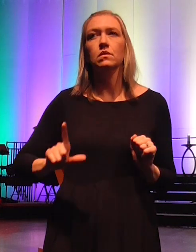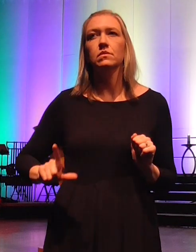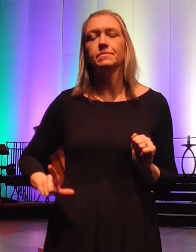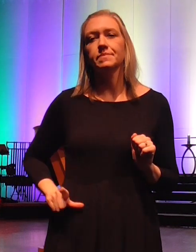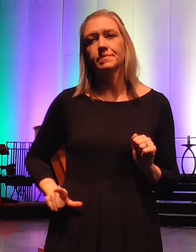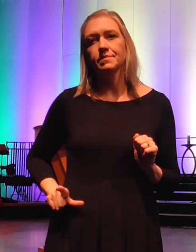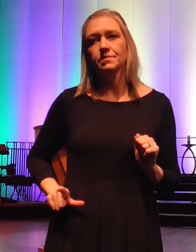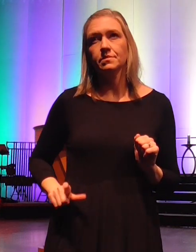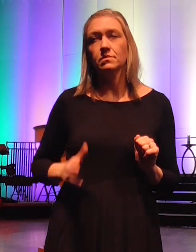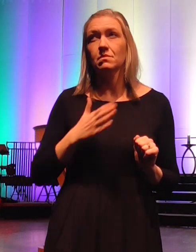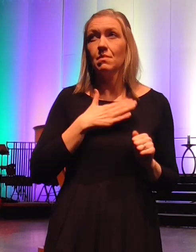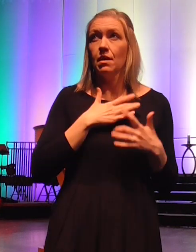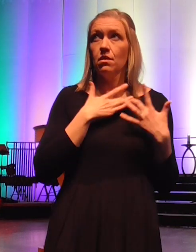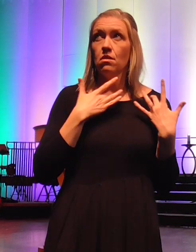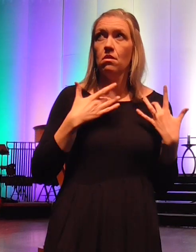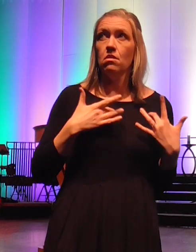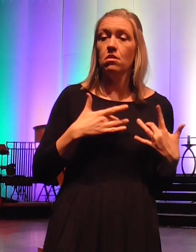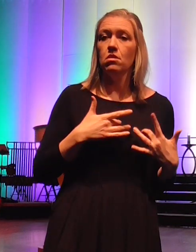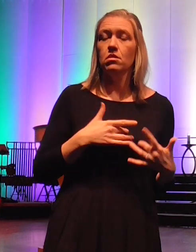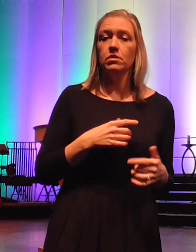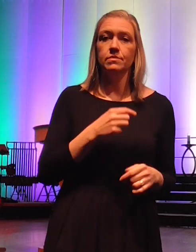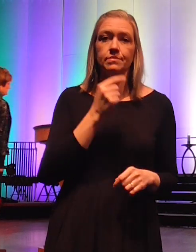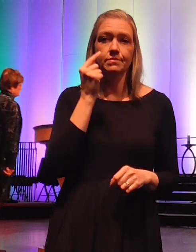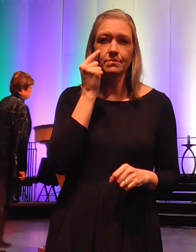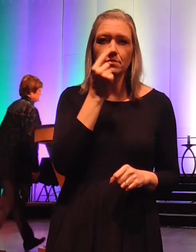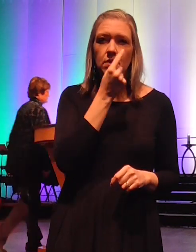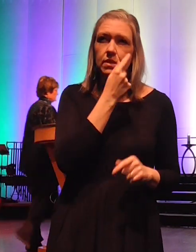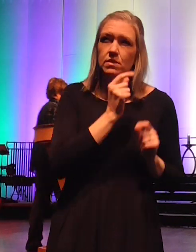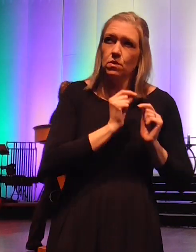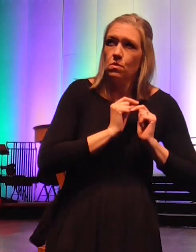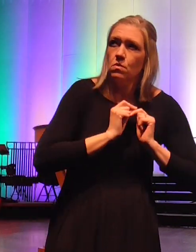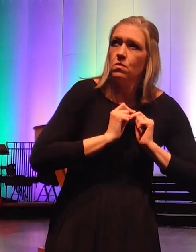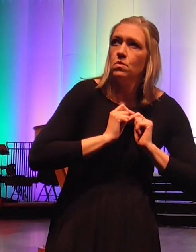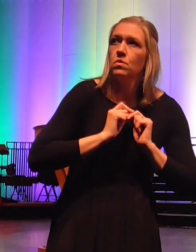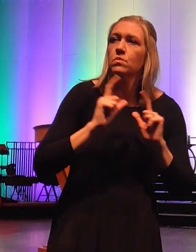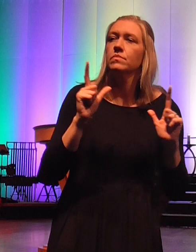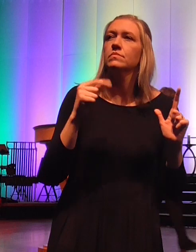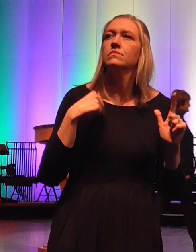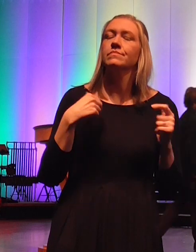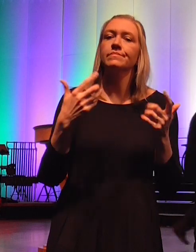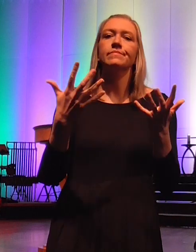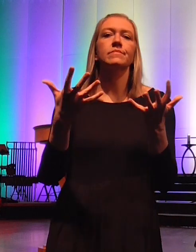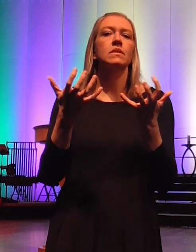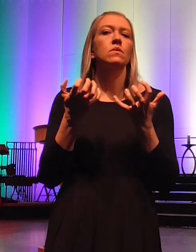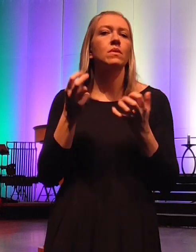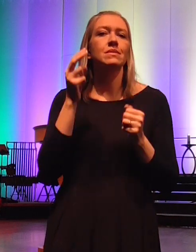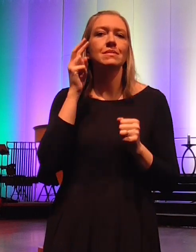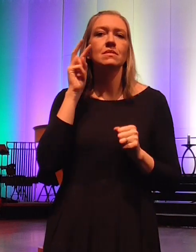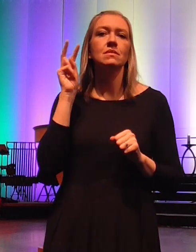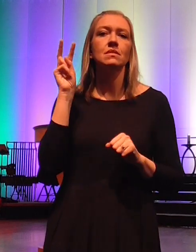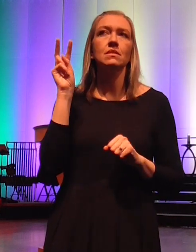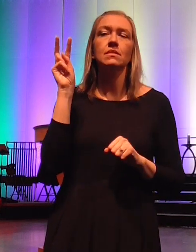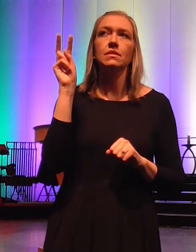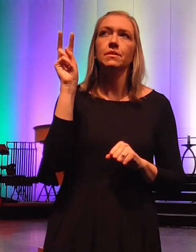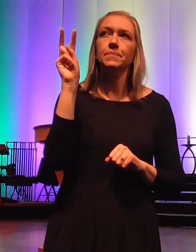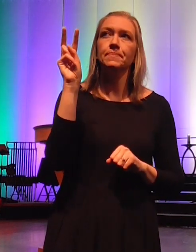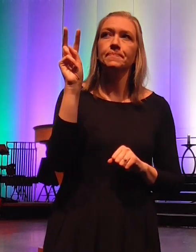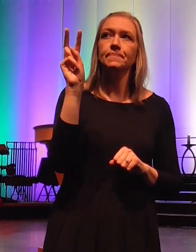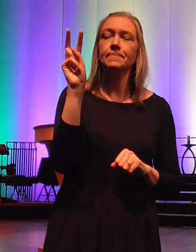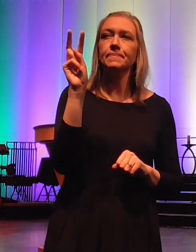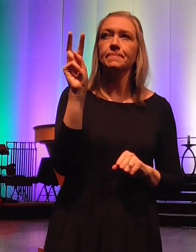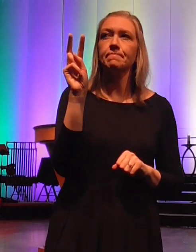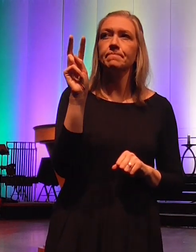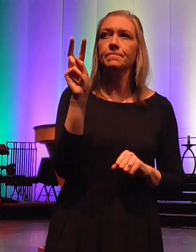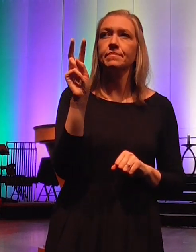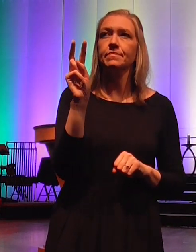Open the eyes of my heart. I want to see you.